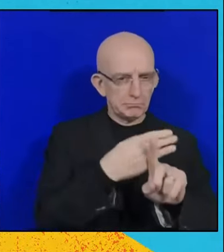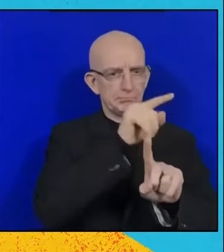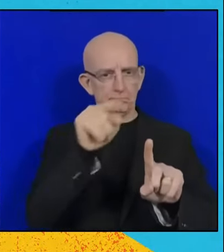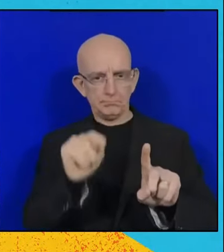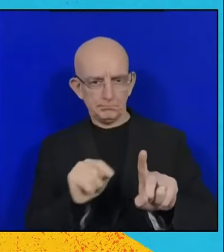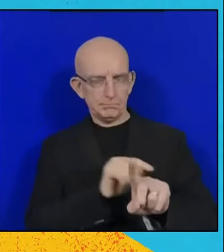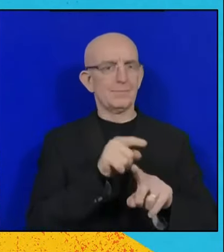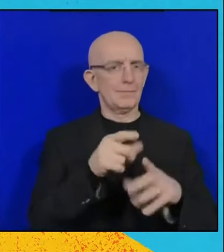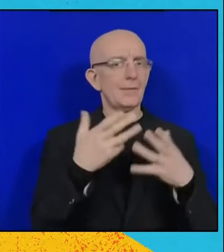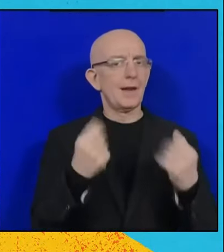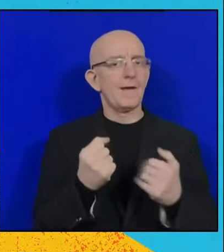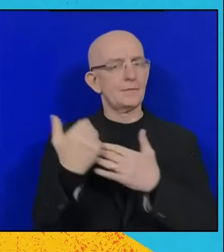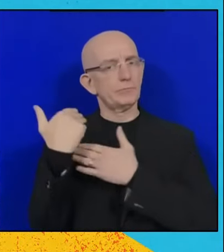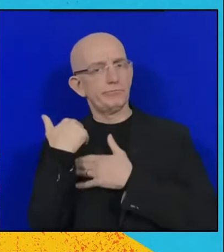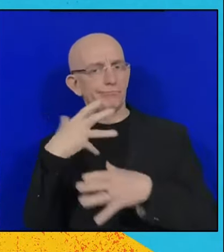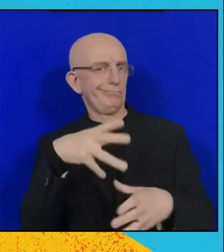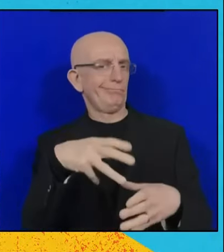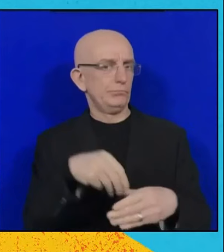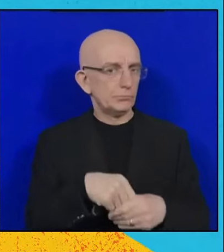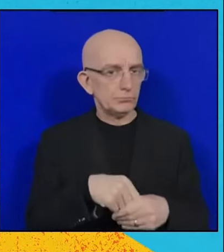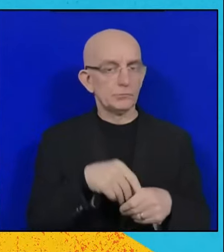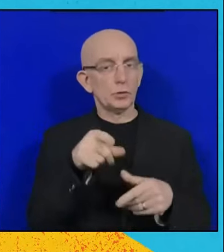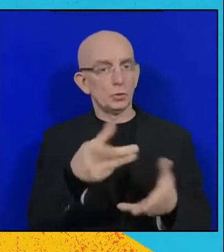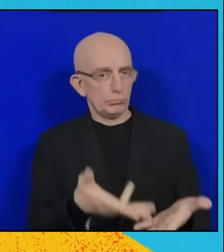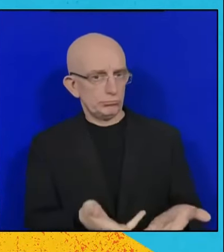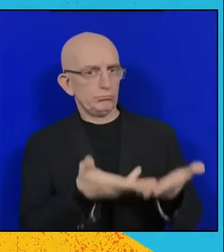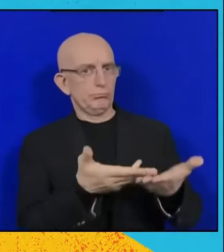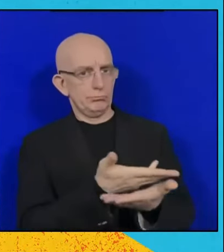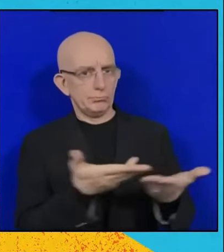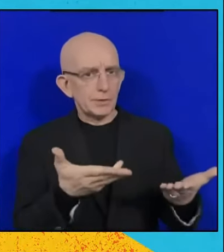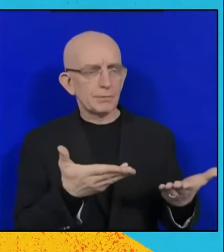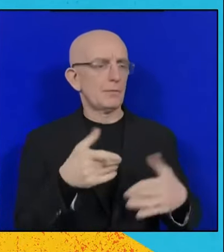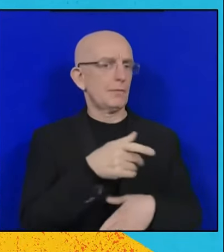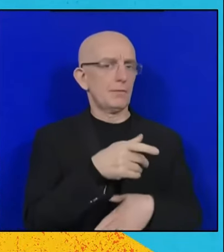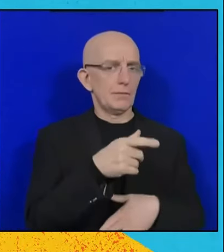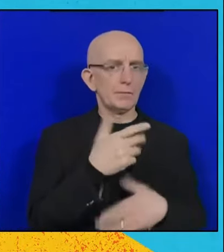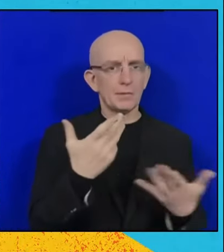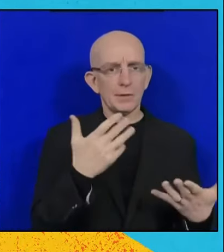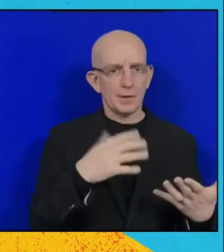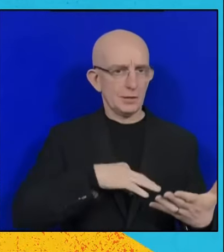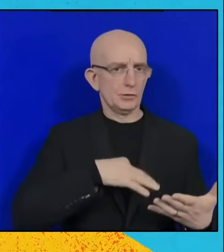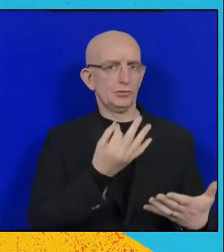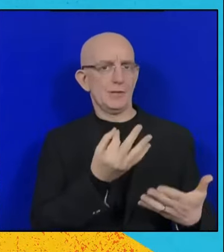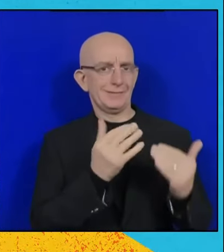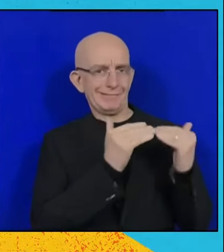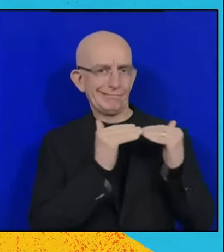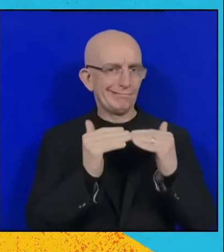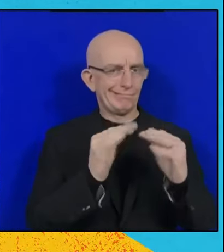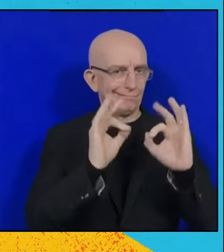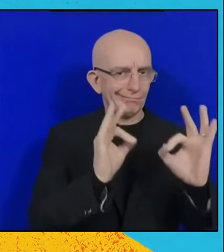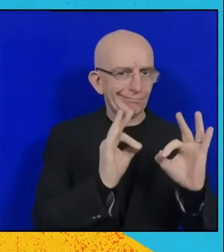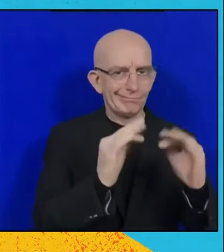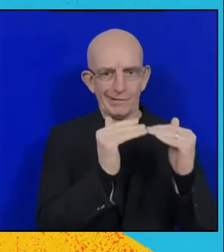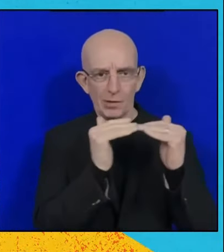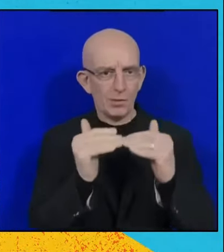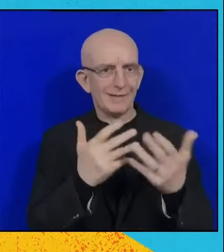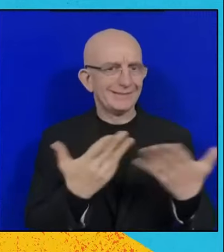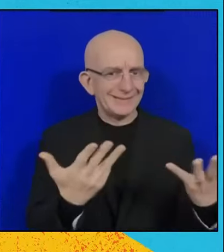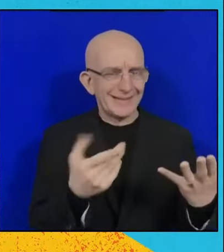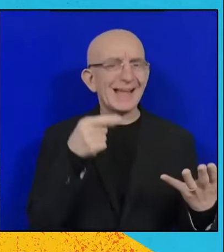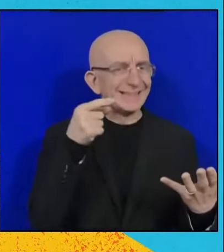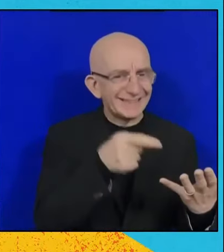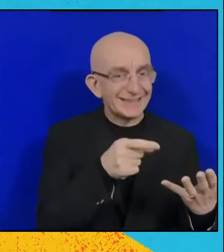certainly not going to be concerned about implementing the SDGs. What I want to do is go rapid fire, one more question each for each panelist. You've got 1 minute to answer